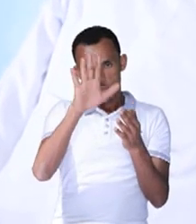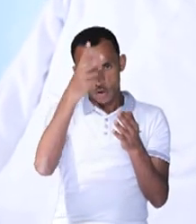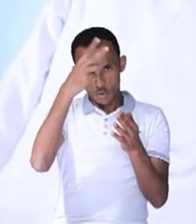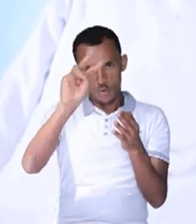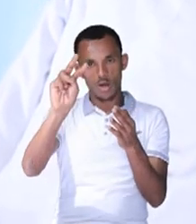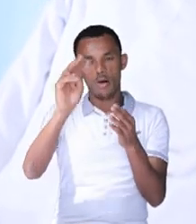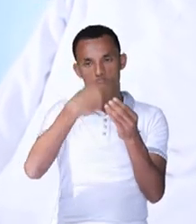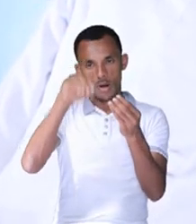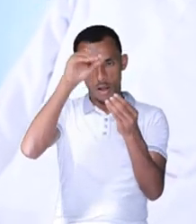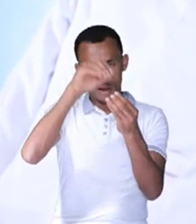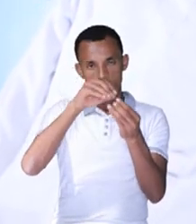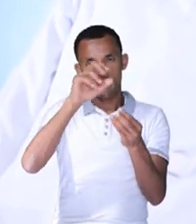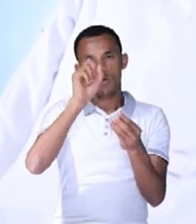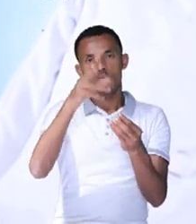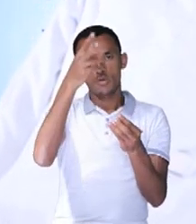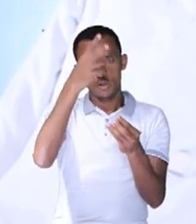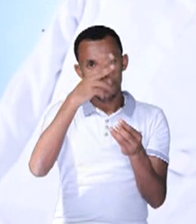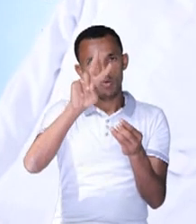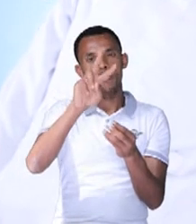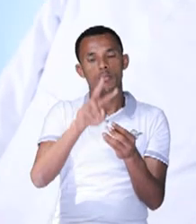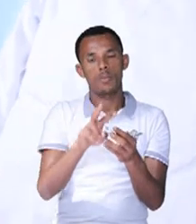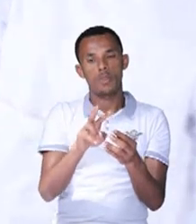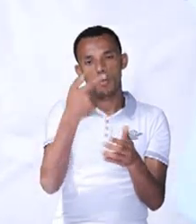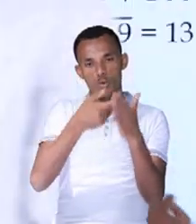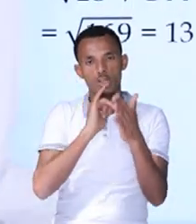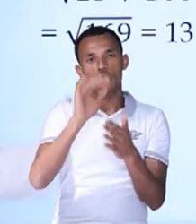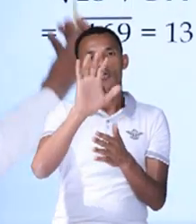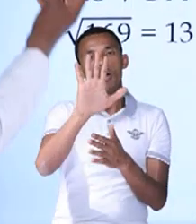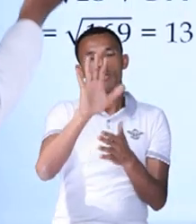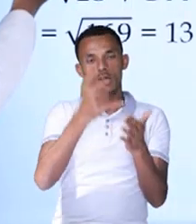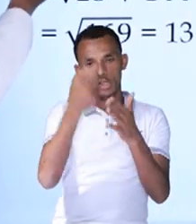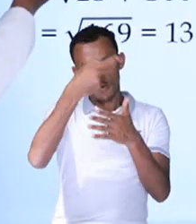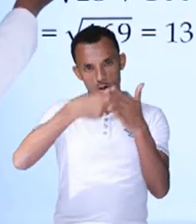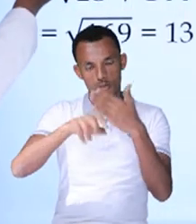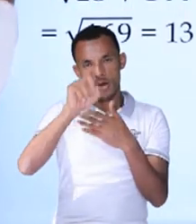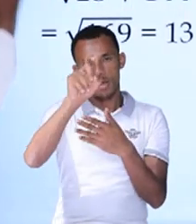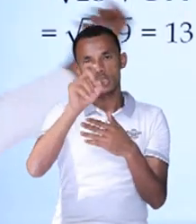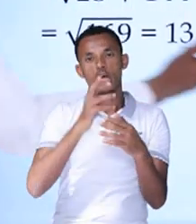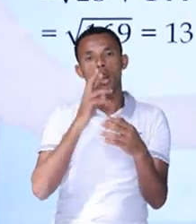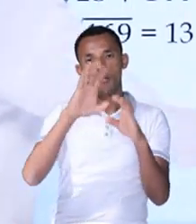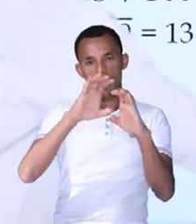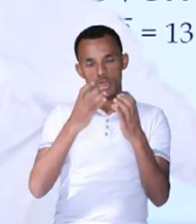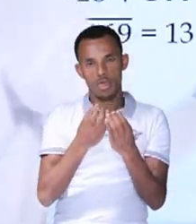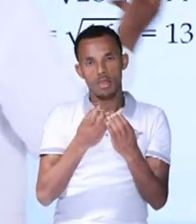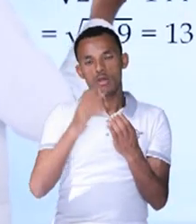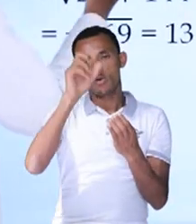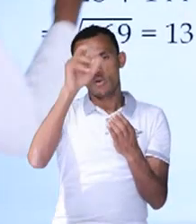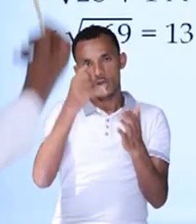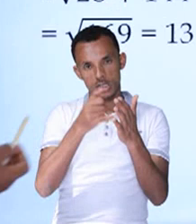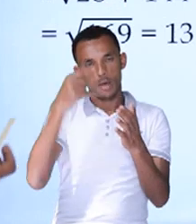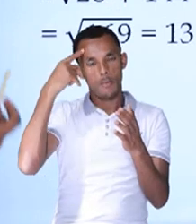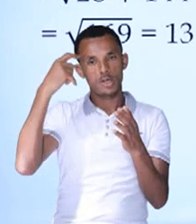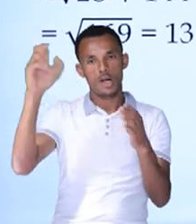squared plus 12 squared it will give. What was 5? It is the values of x here, the real part. What is 12? It